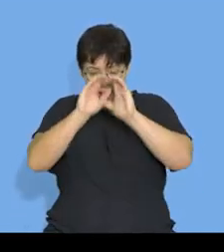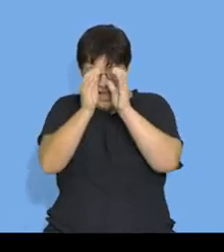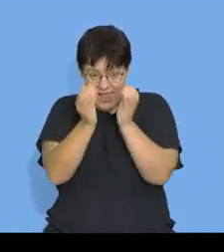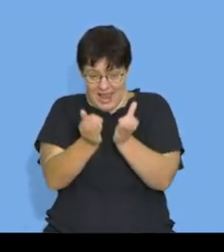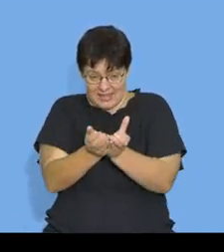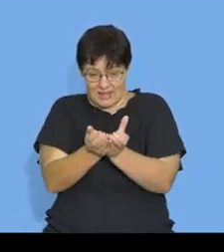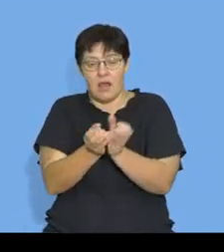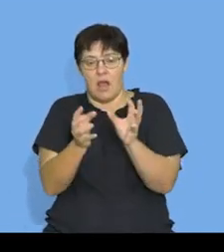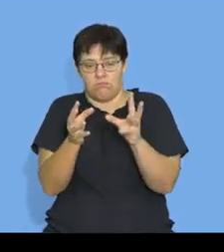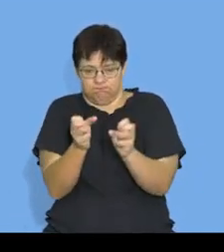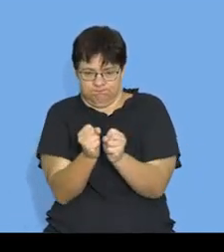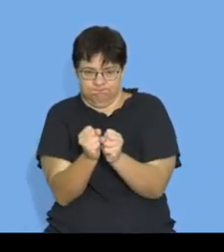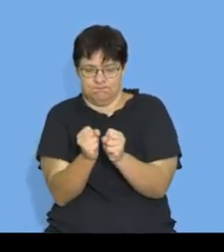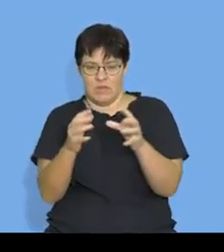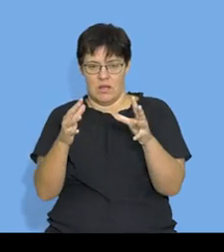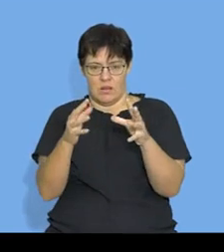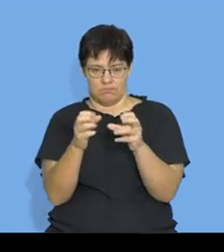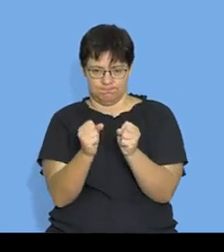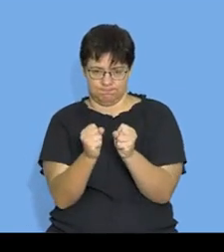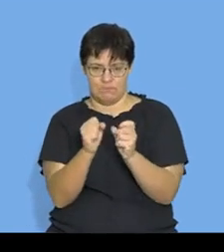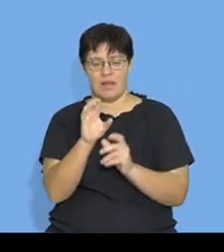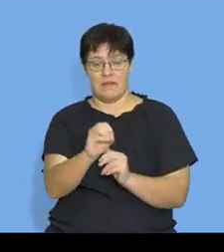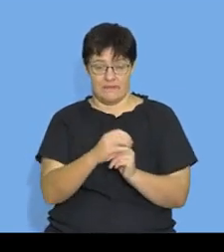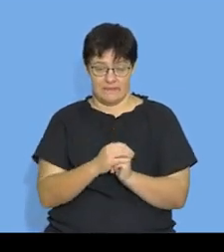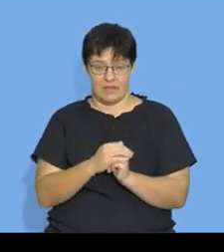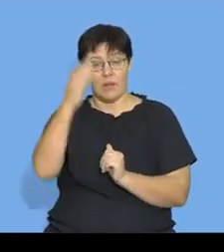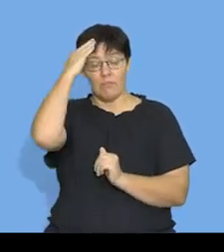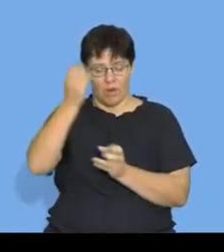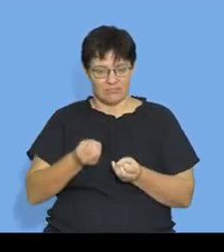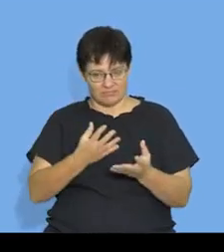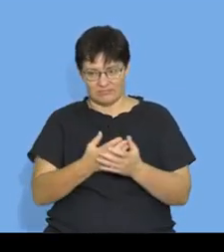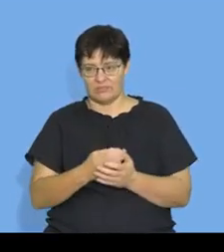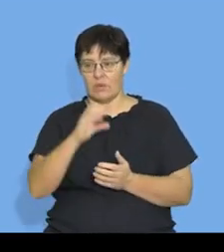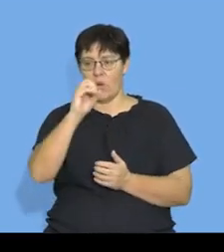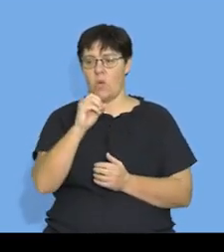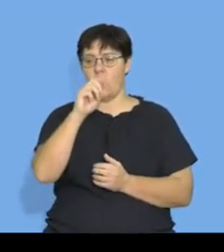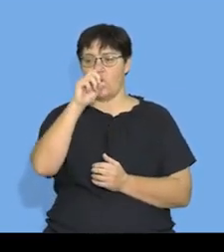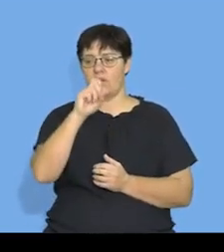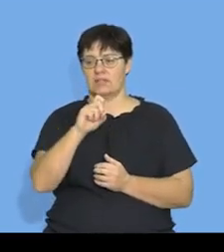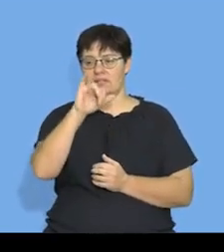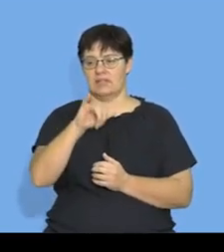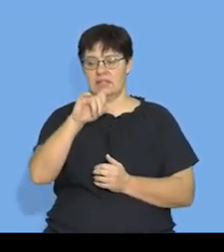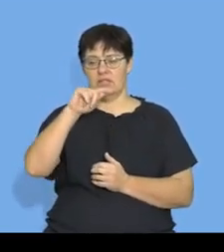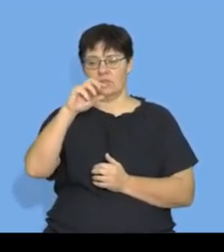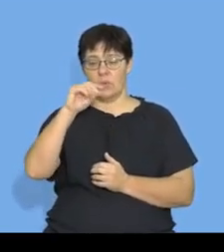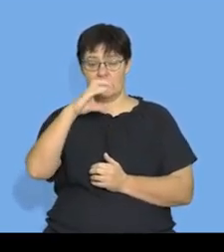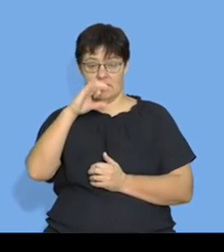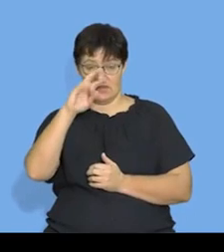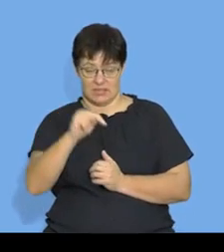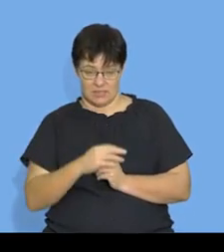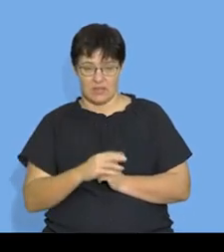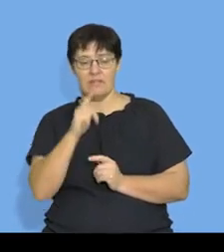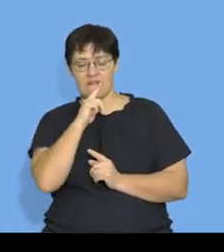lining the uterus to begin contracting. So we find that the brain releases the hormones called oxytocin, and oxytocin targets